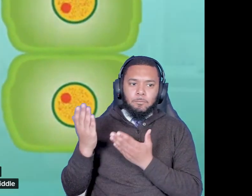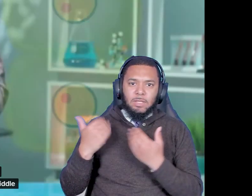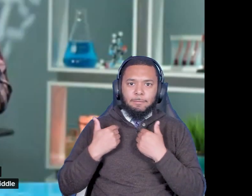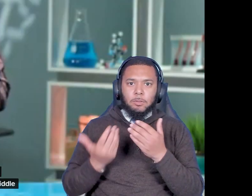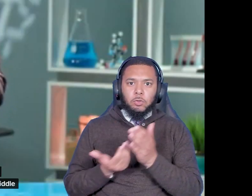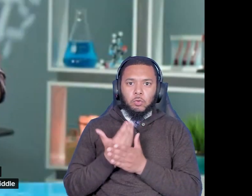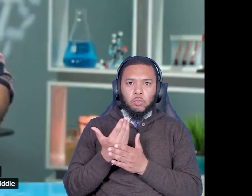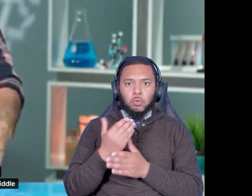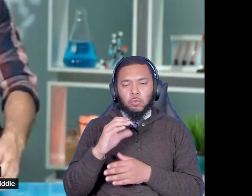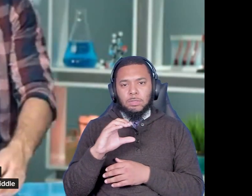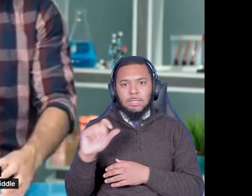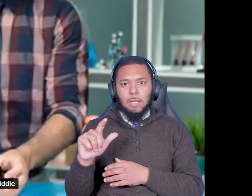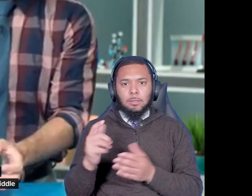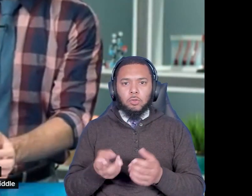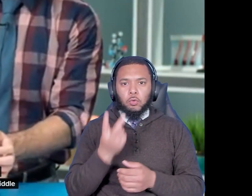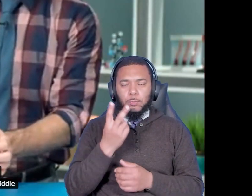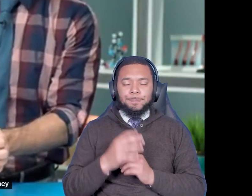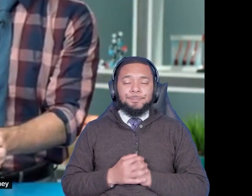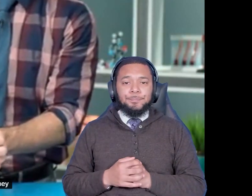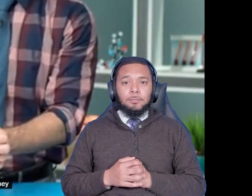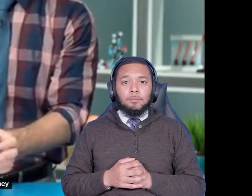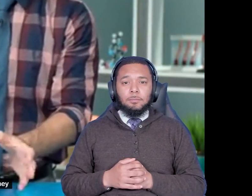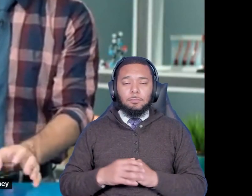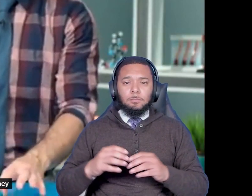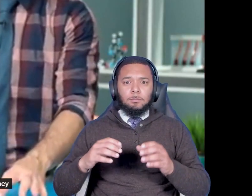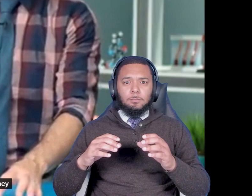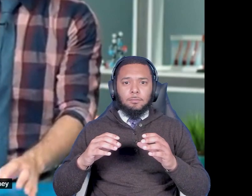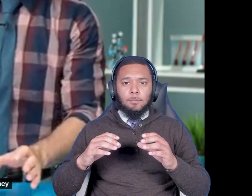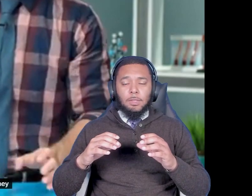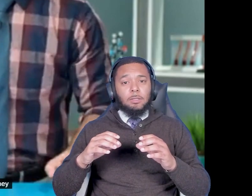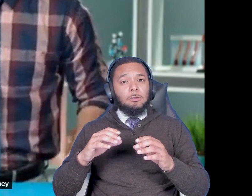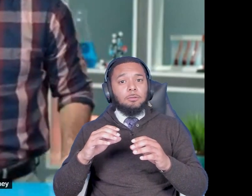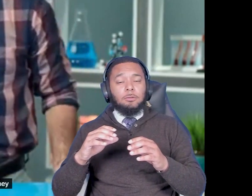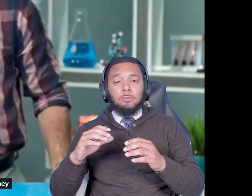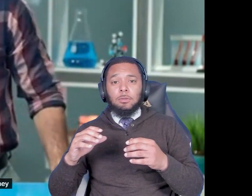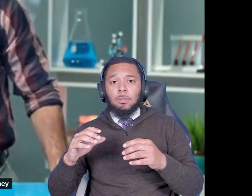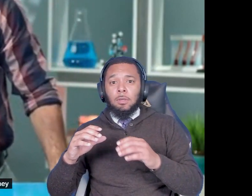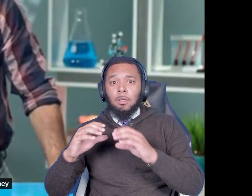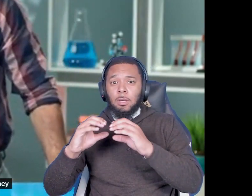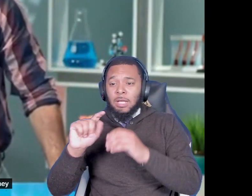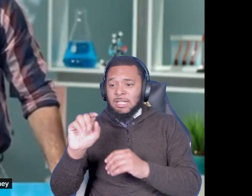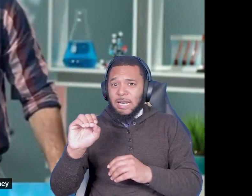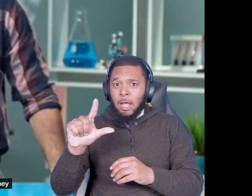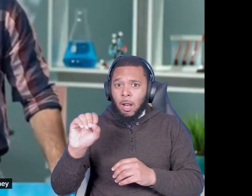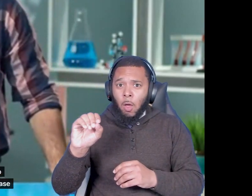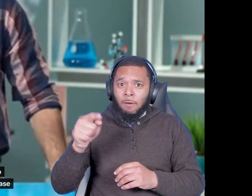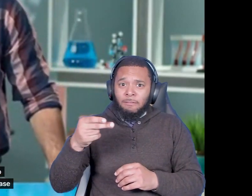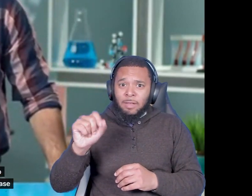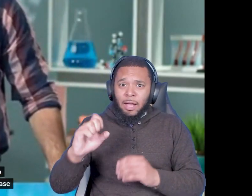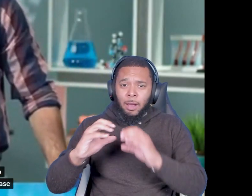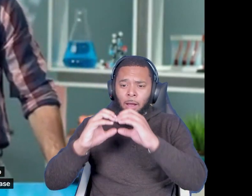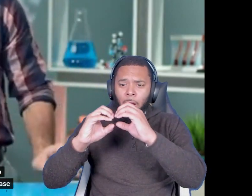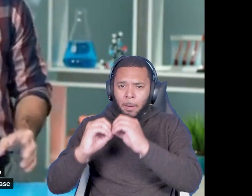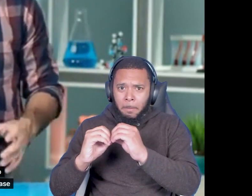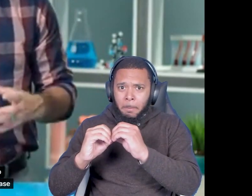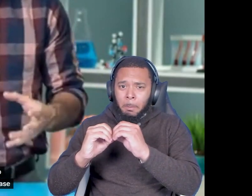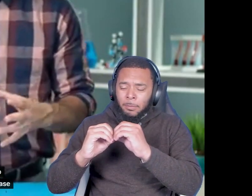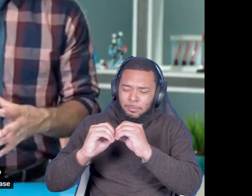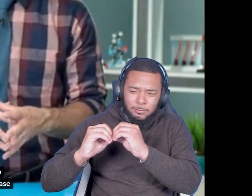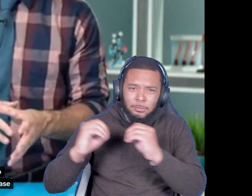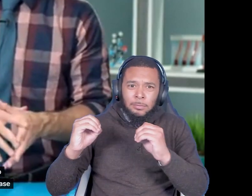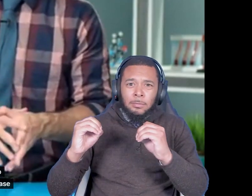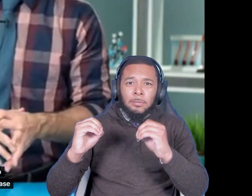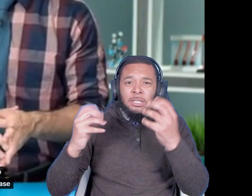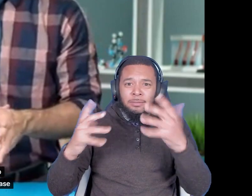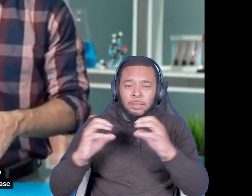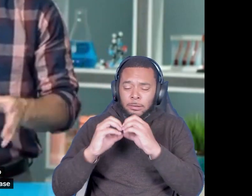new cells. So we're pinching those cells in the middle of right there in the middle during telophase, and once they have pinched, then